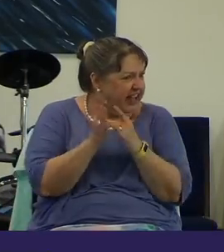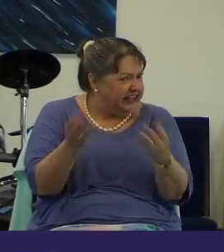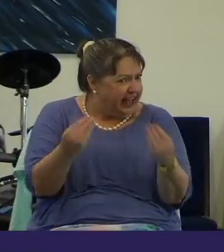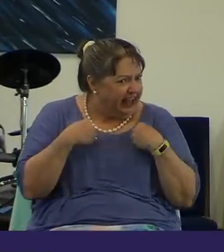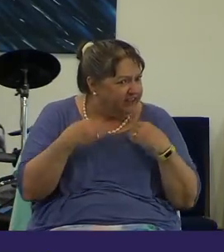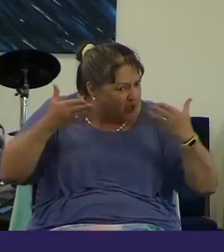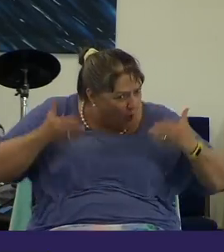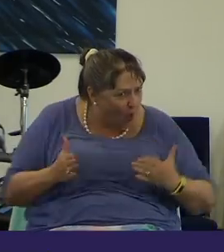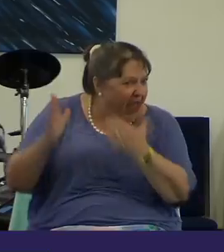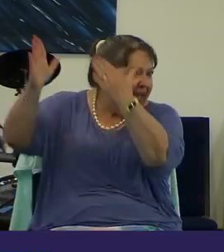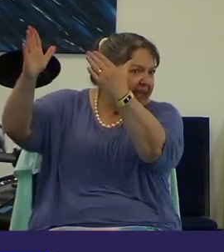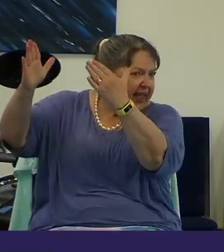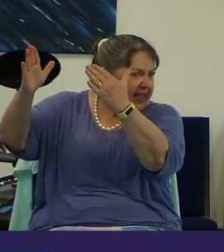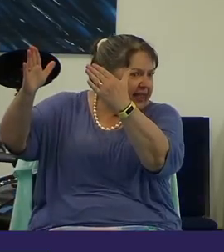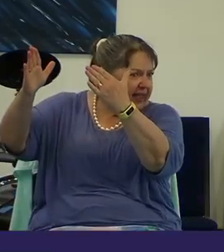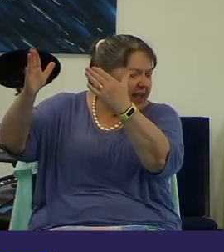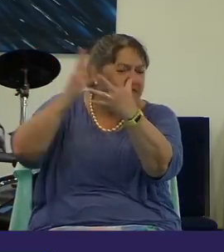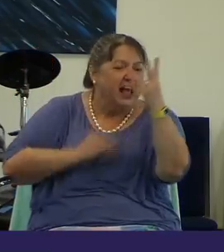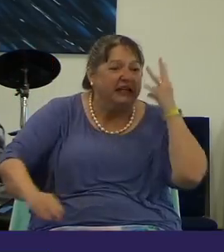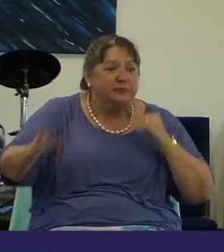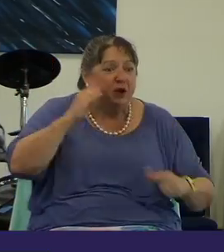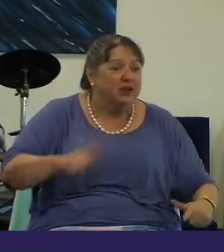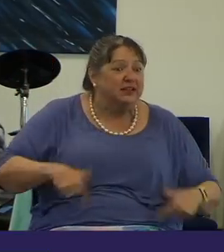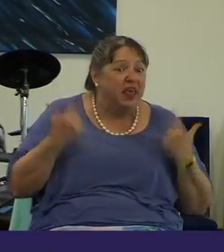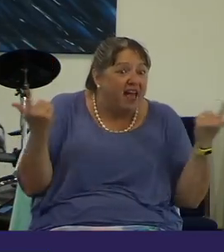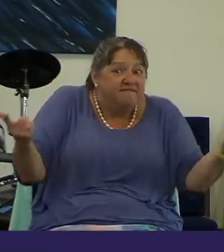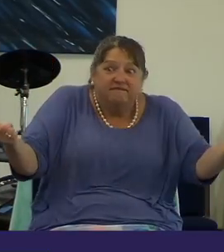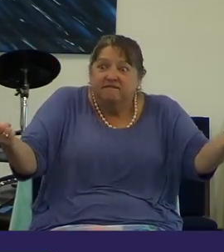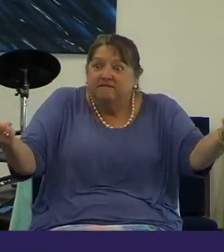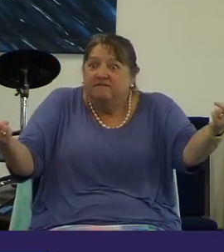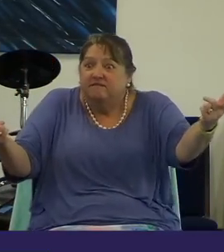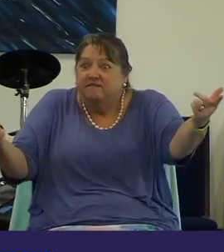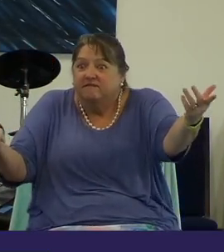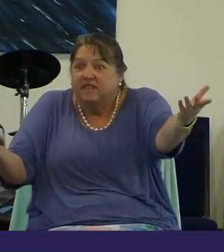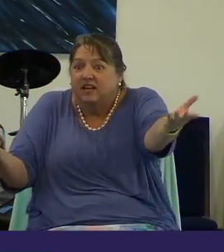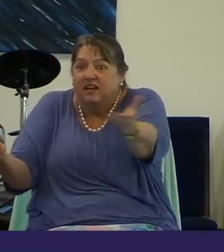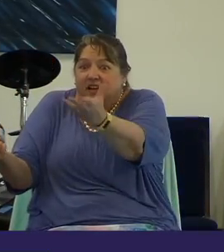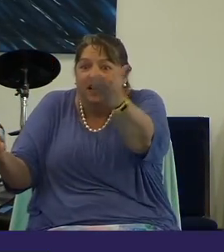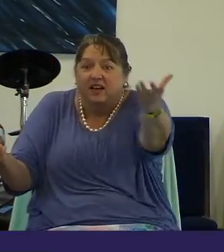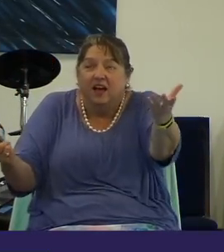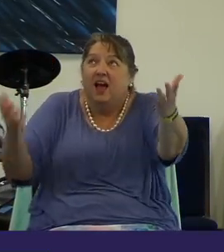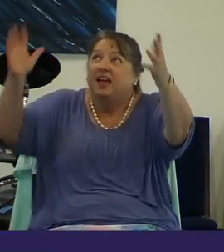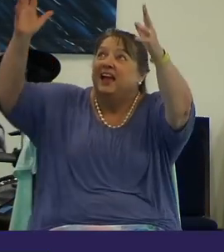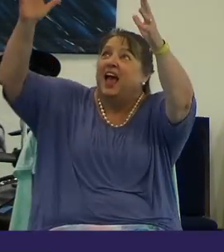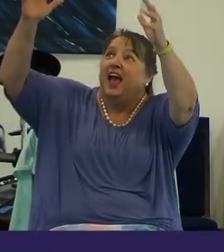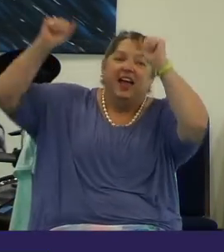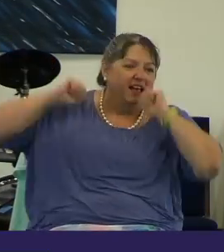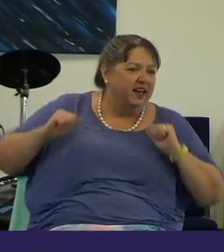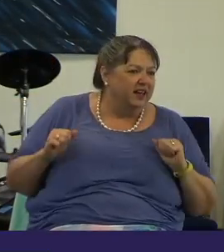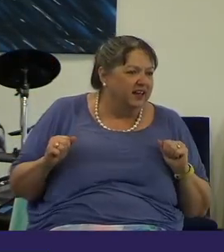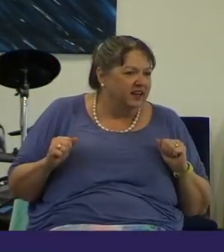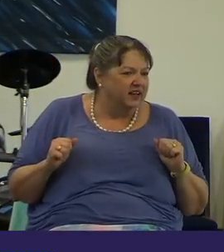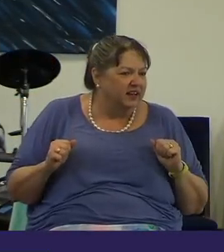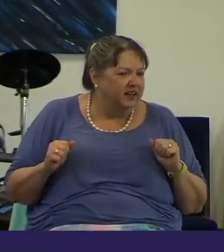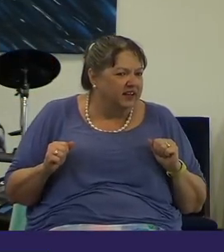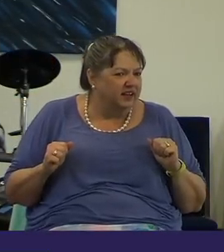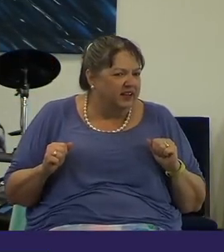a channel for you and me to experience life. It's all because of him.